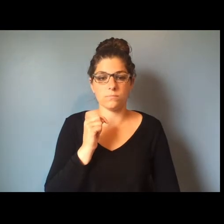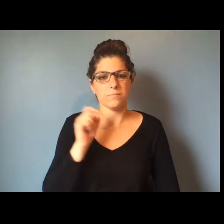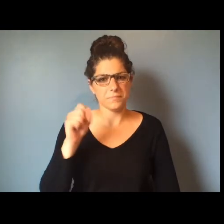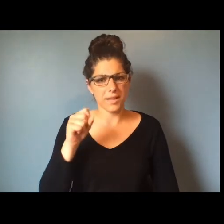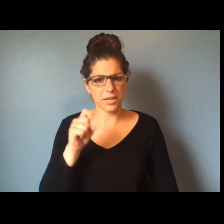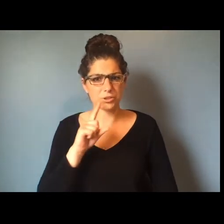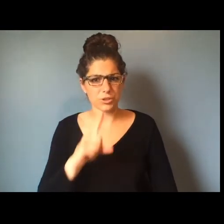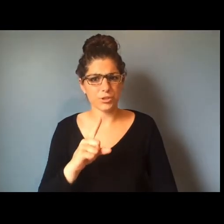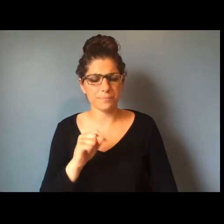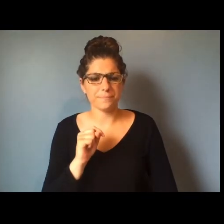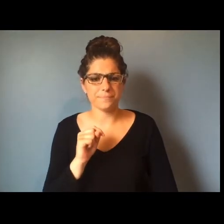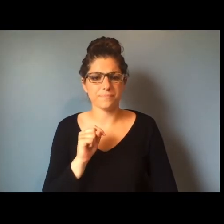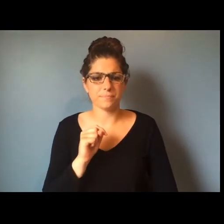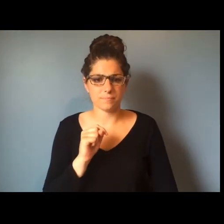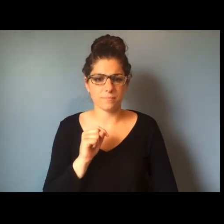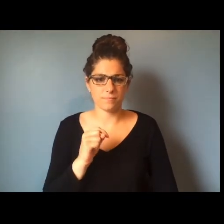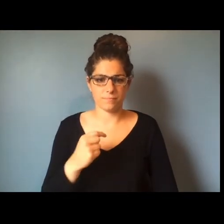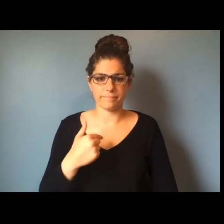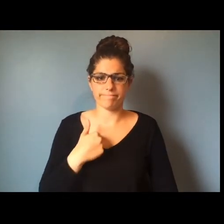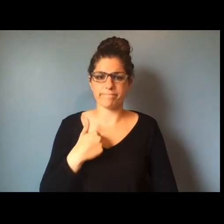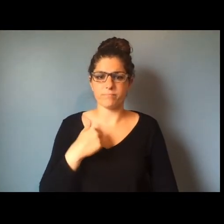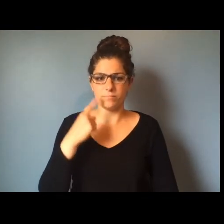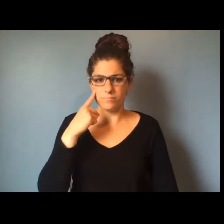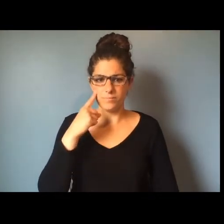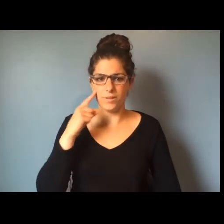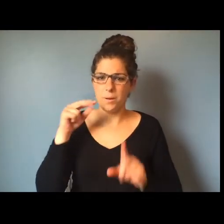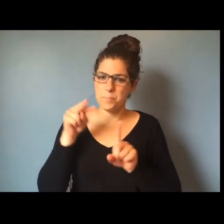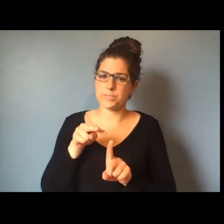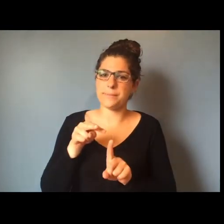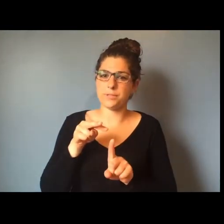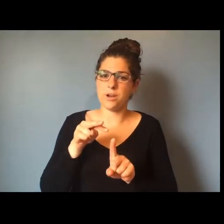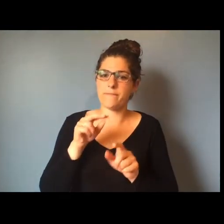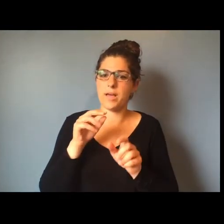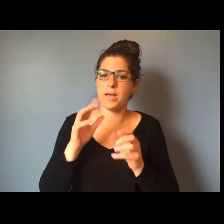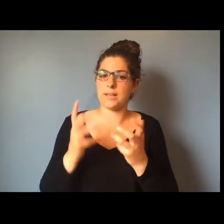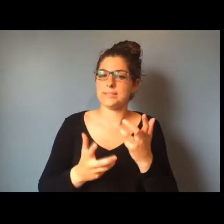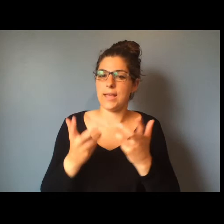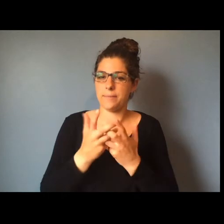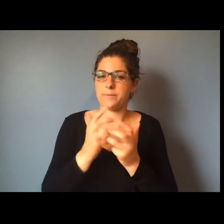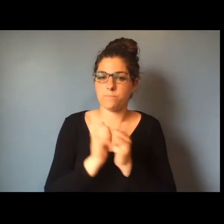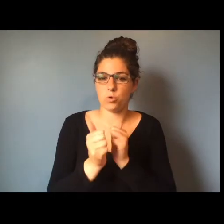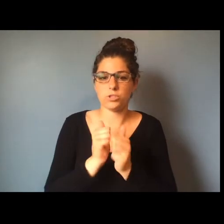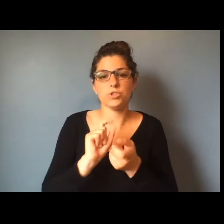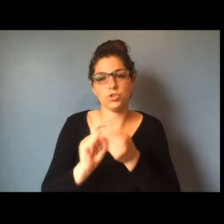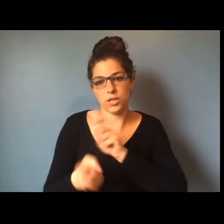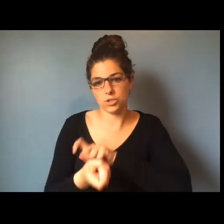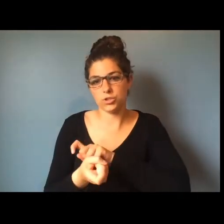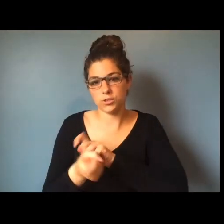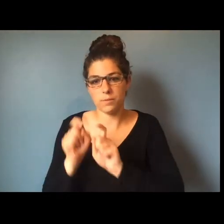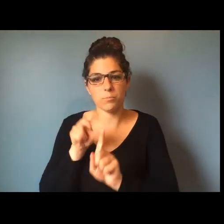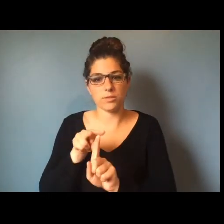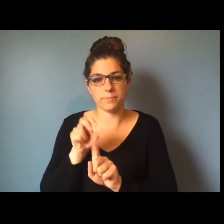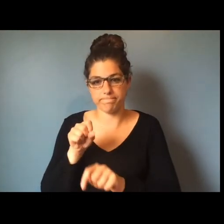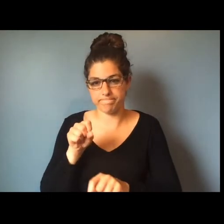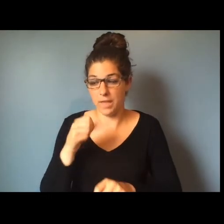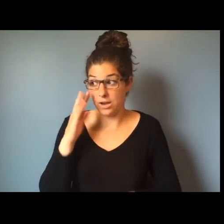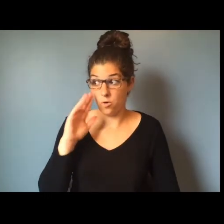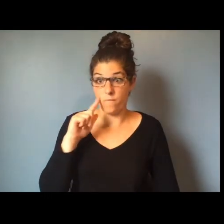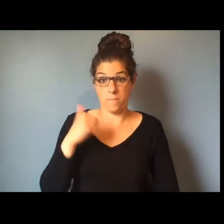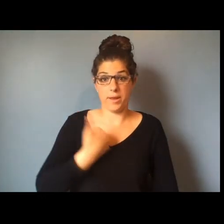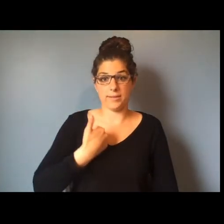Yeah. Well, I think the perception of adaptive sports are changing. I think that I can just note for